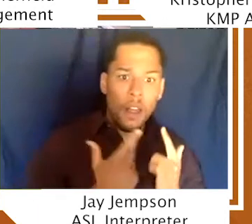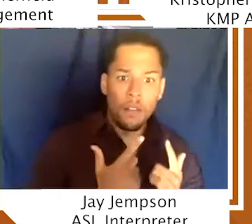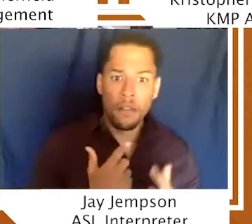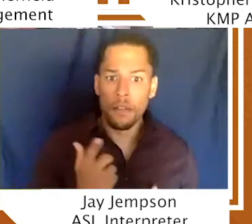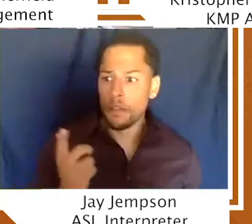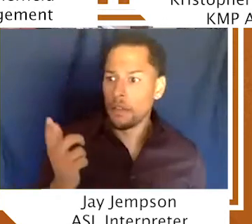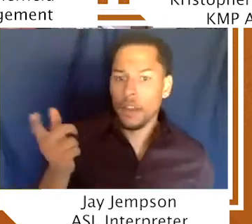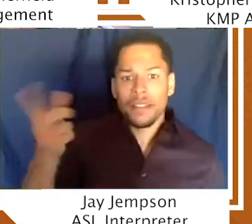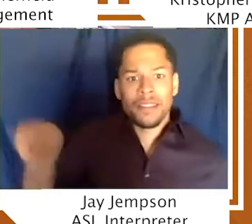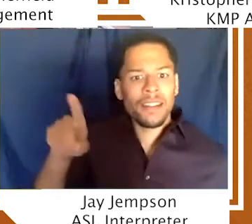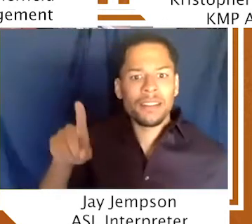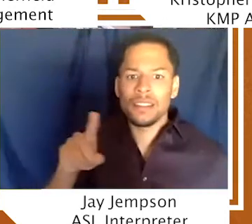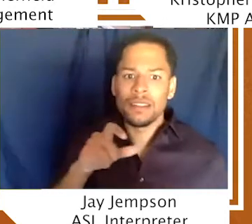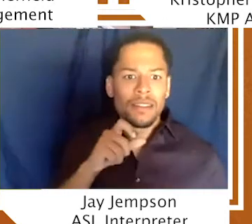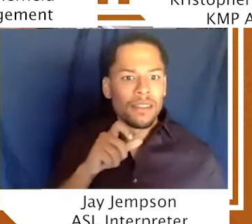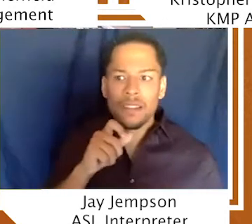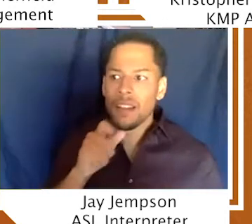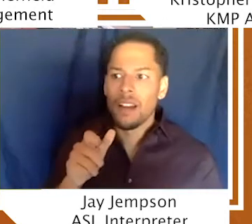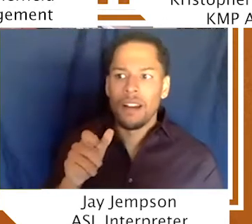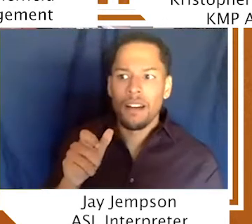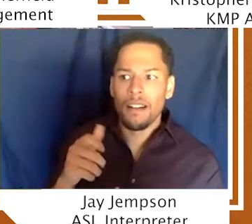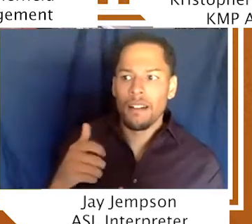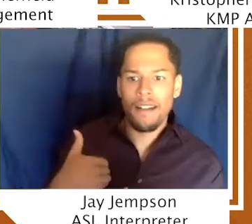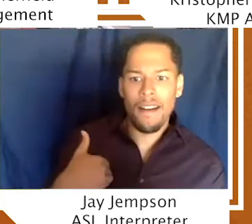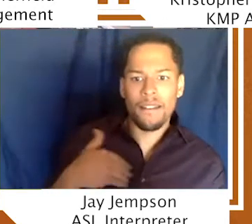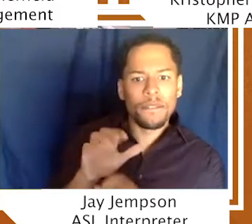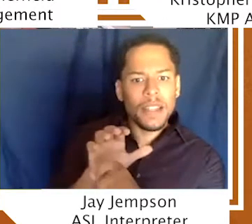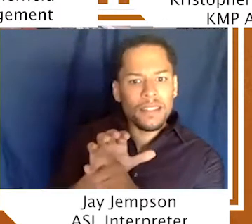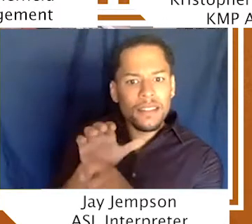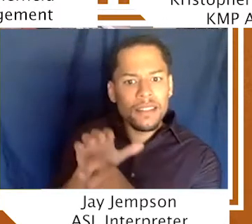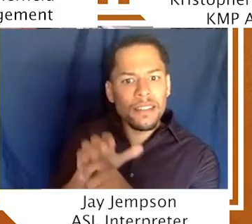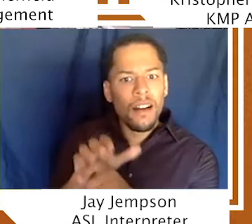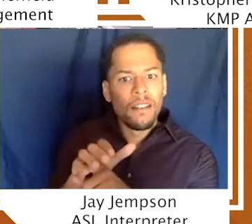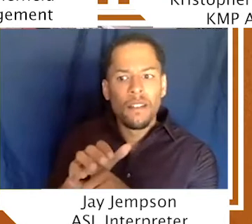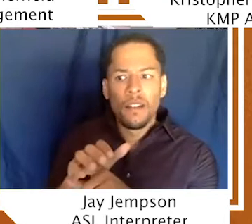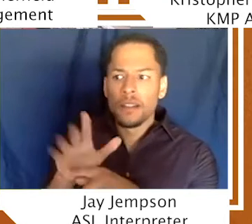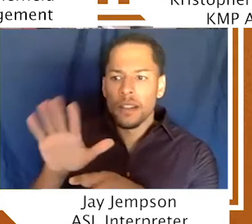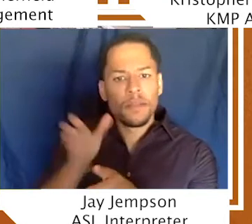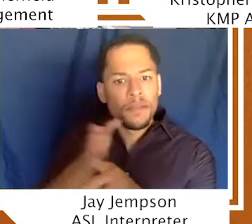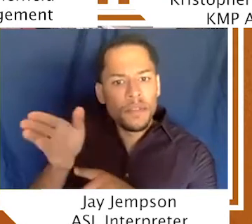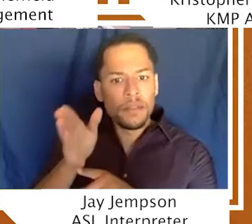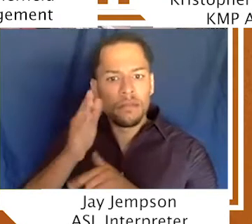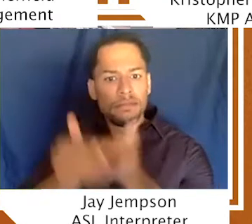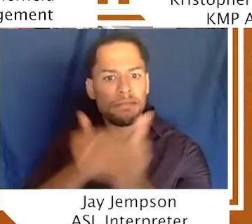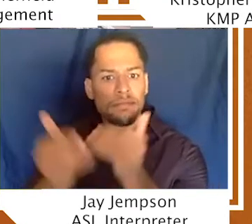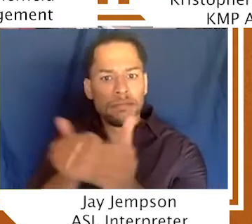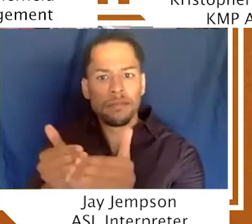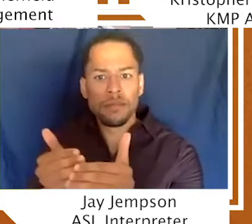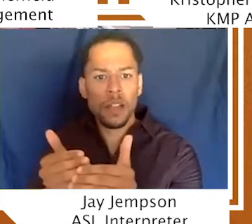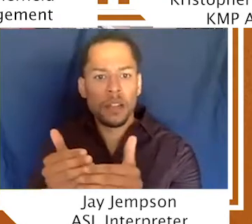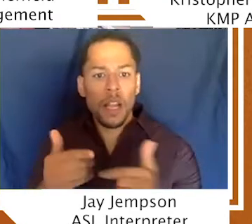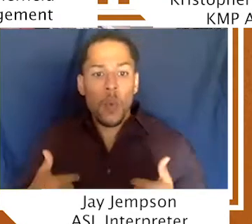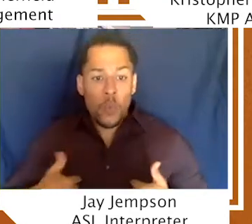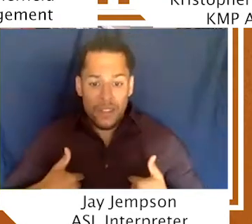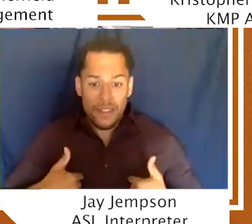enough of a sustainable practice. And I'm not attacking Kim, because we had this practice. Francine and I had this practice. It was the model. They didn't have